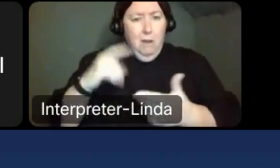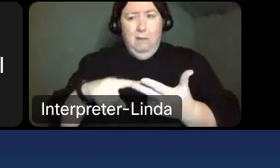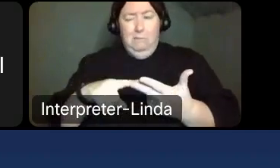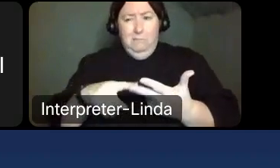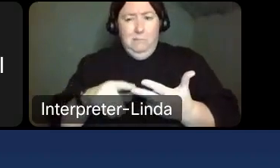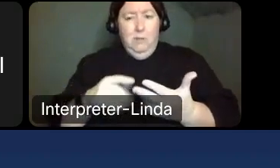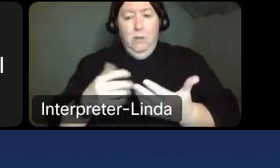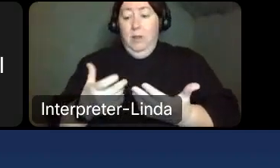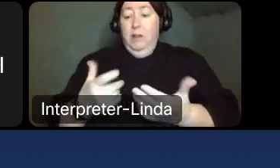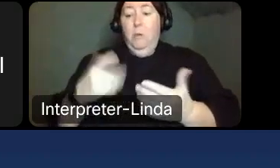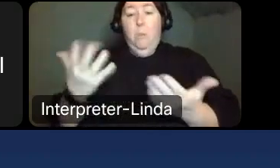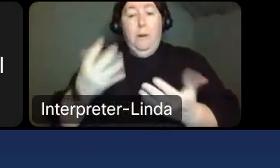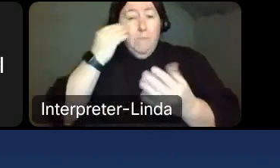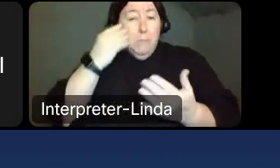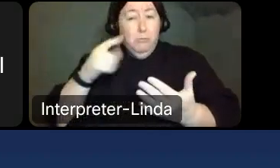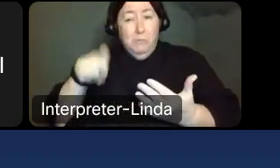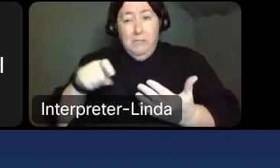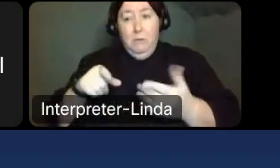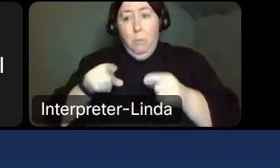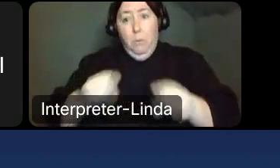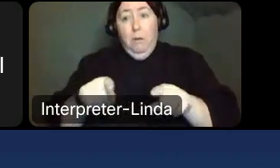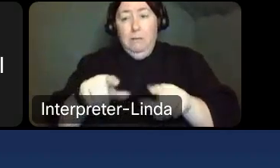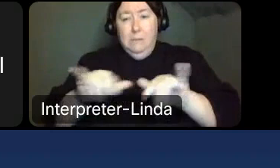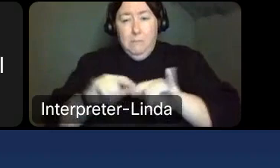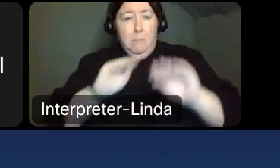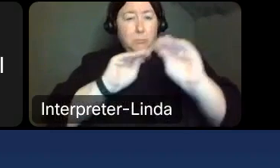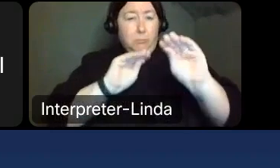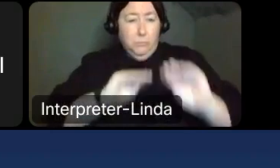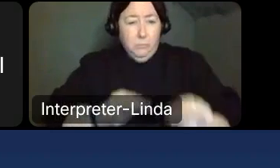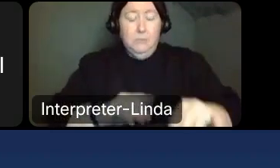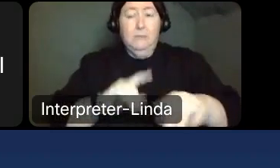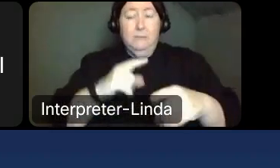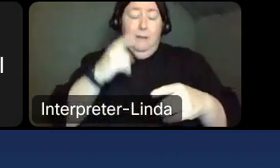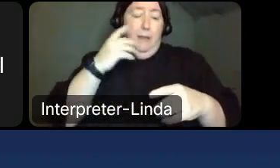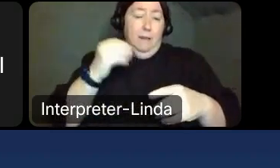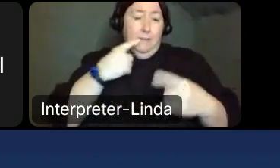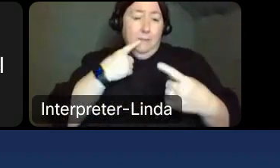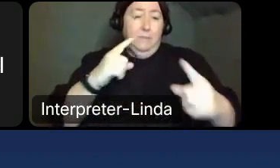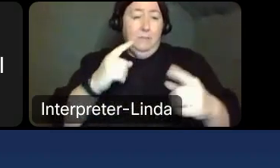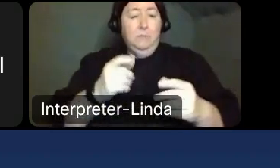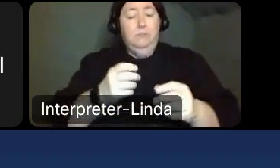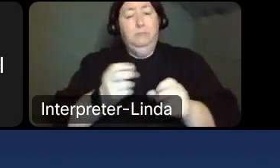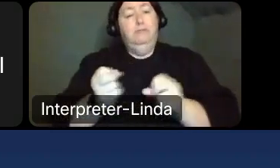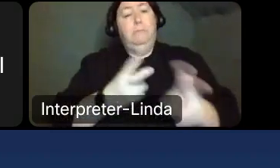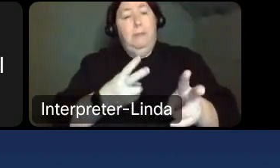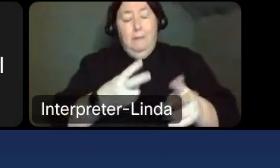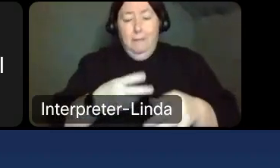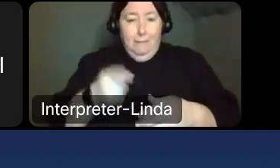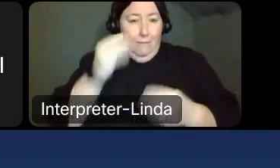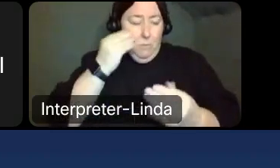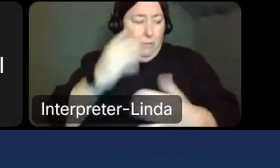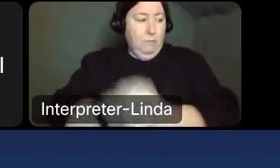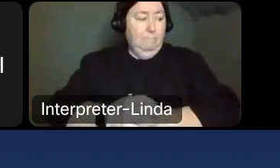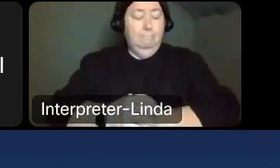you enter this information, and how to successfully submit this information.